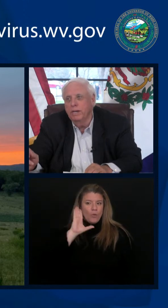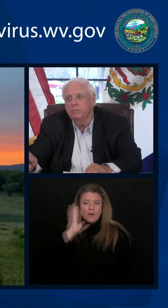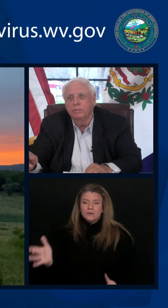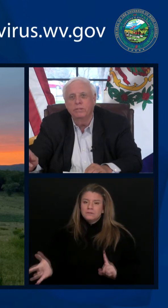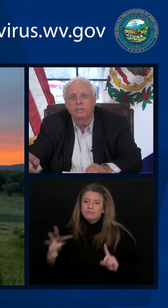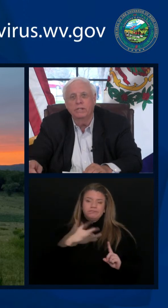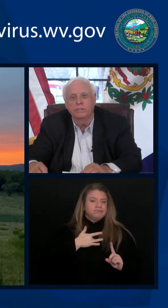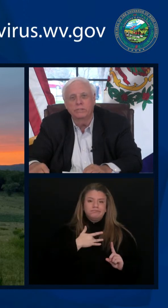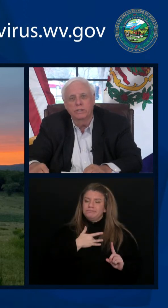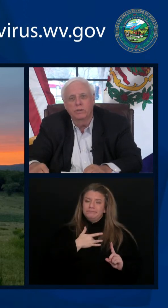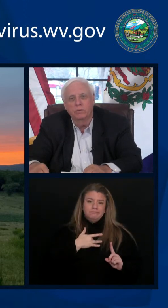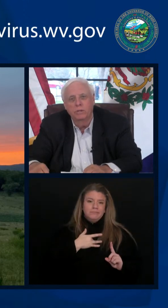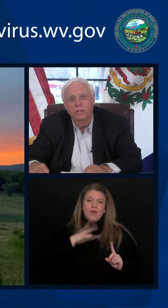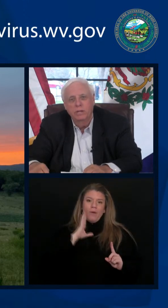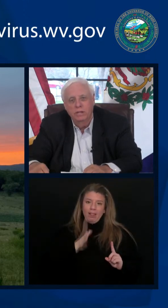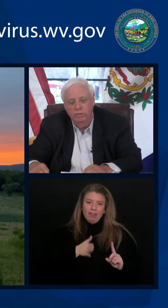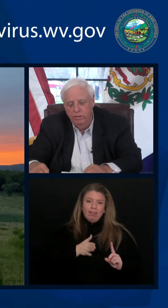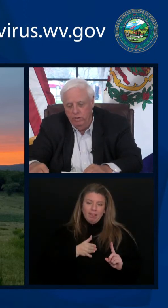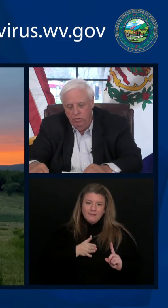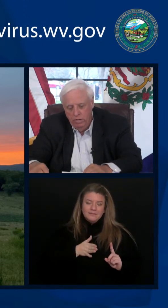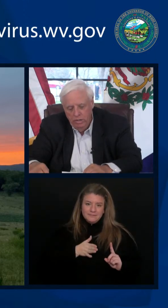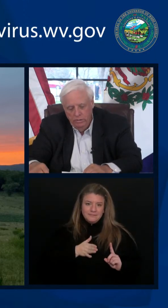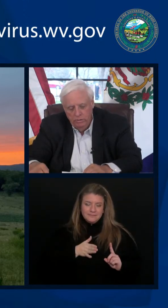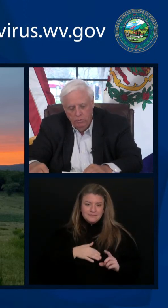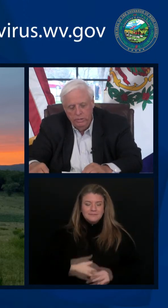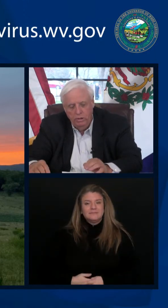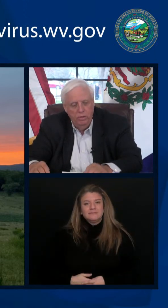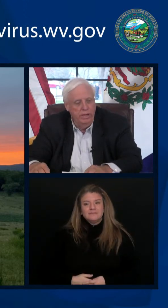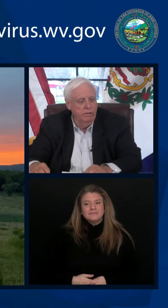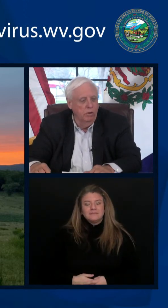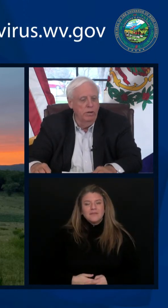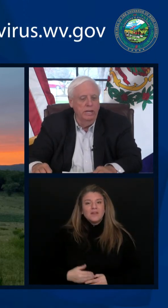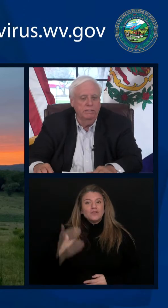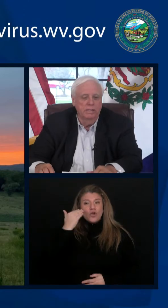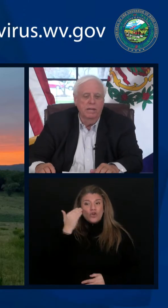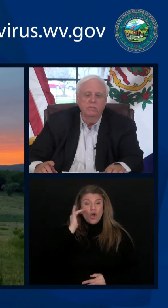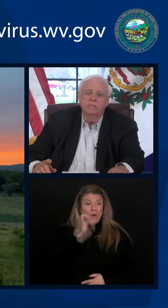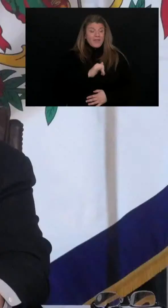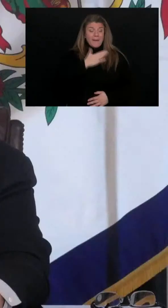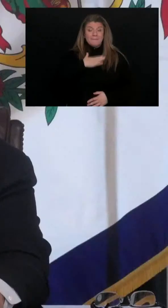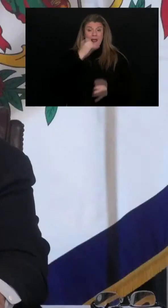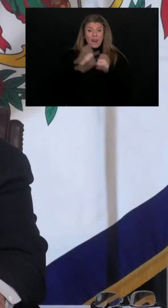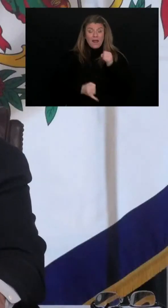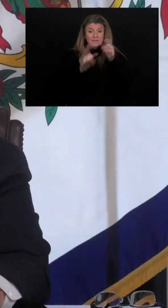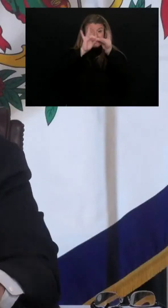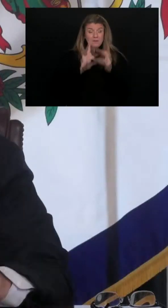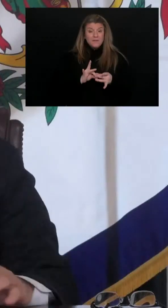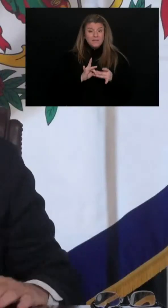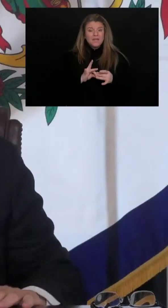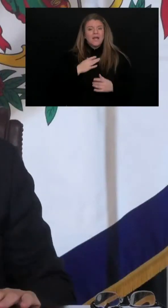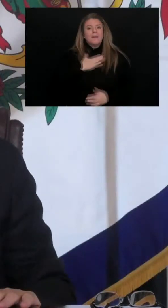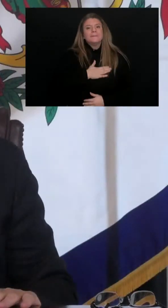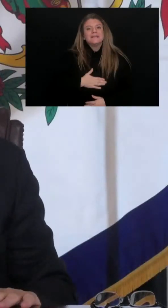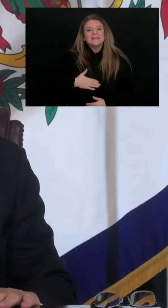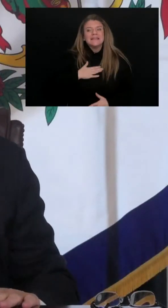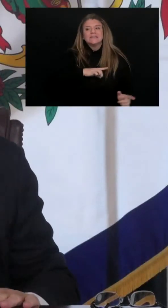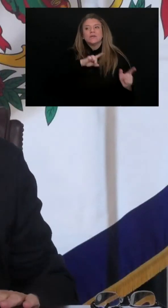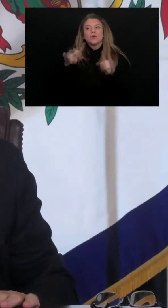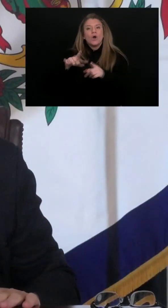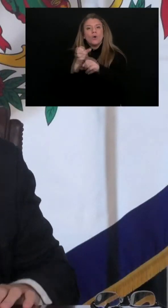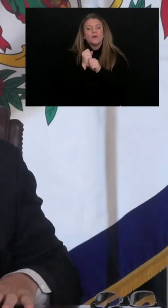They'll absolutely touch your soul. And so with all that, the only last thing I would say is please get your booster